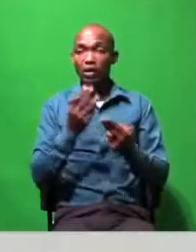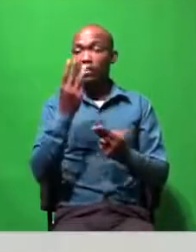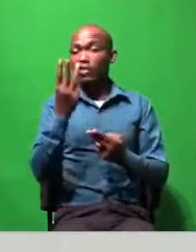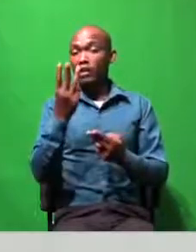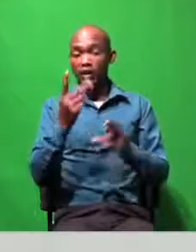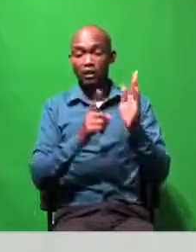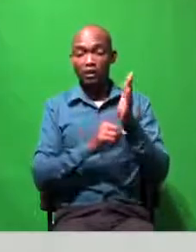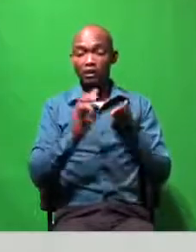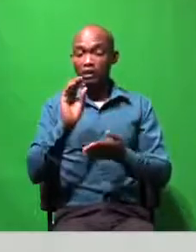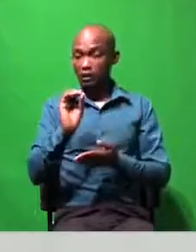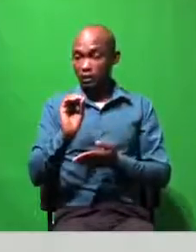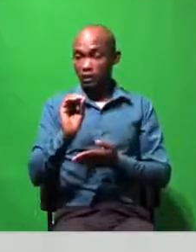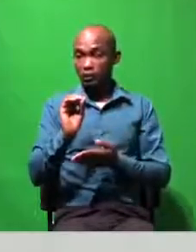360